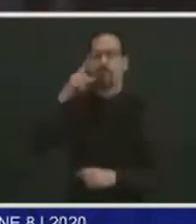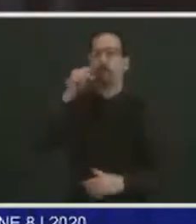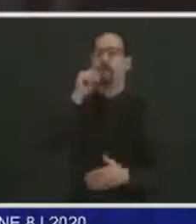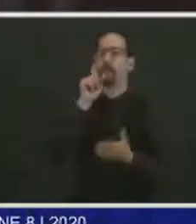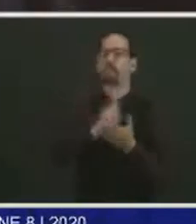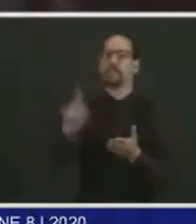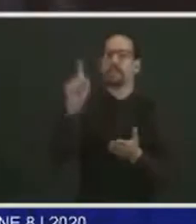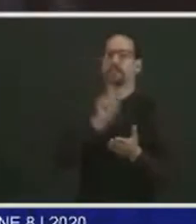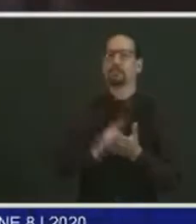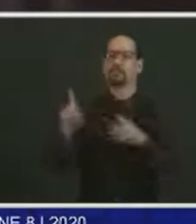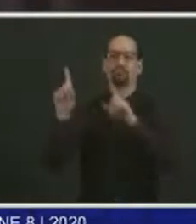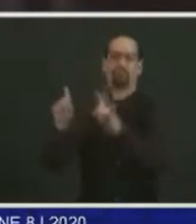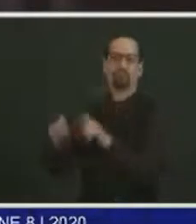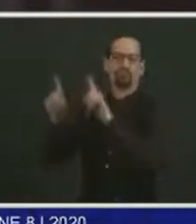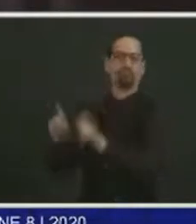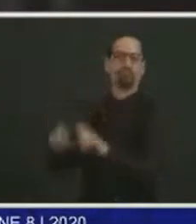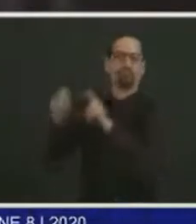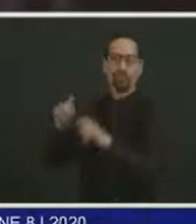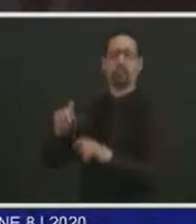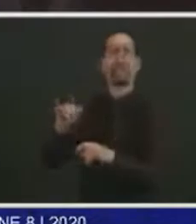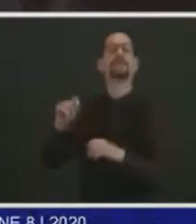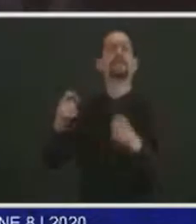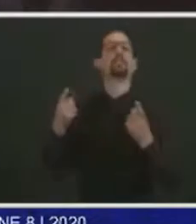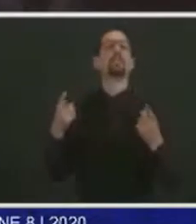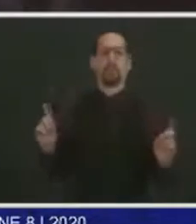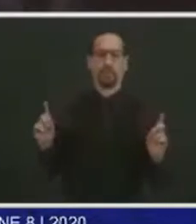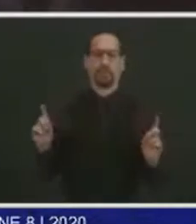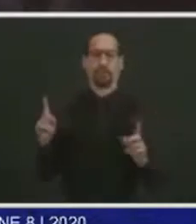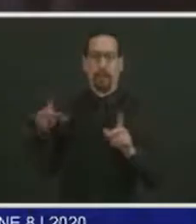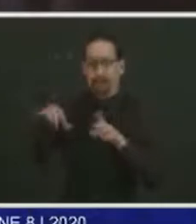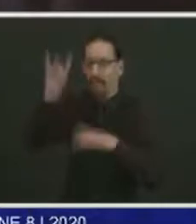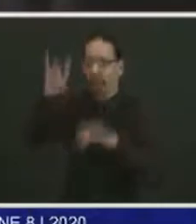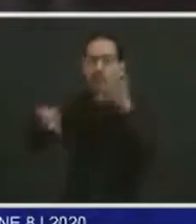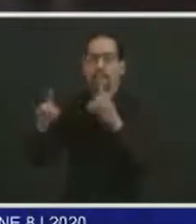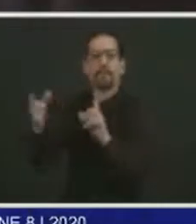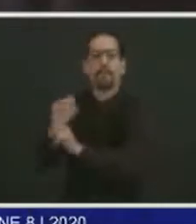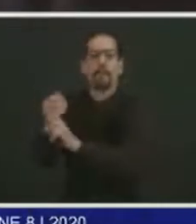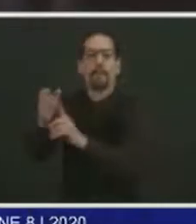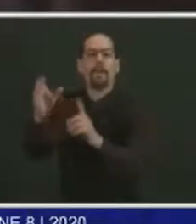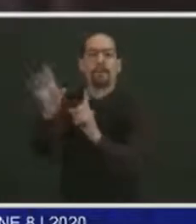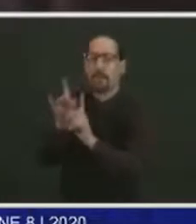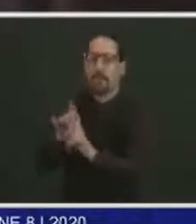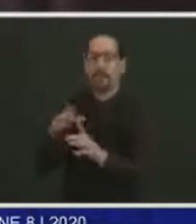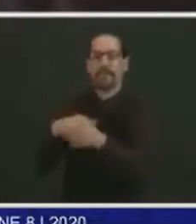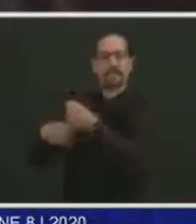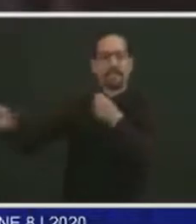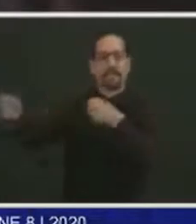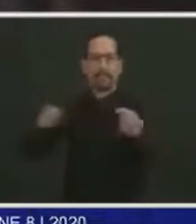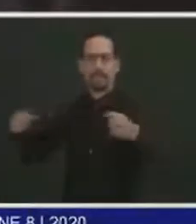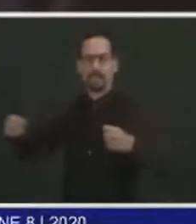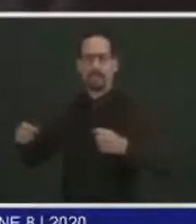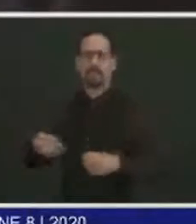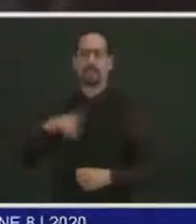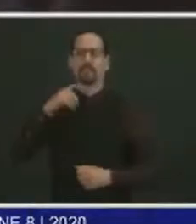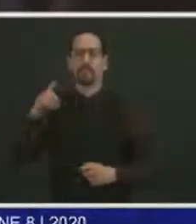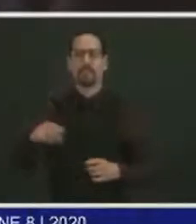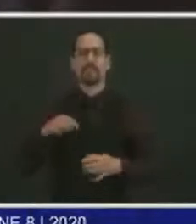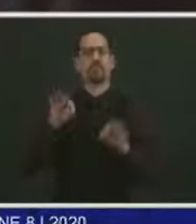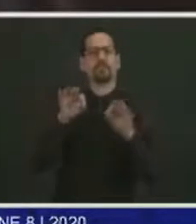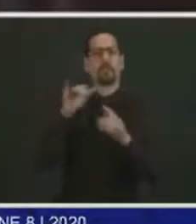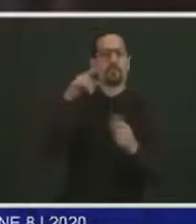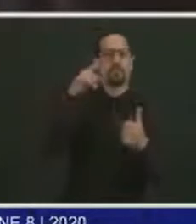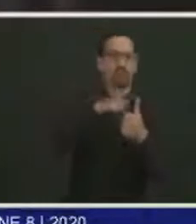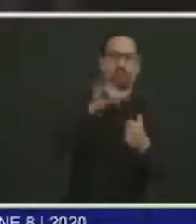gone very well. We're doing the same in other community care settings, in the ACI, among first